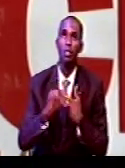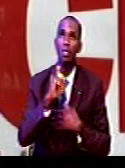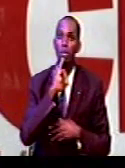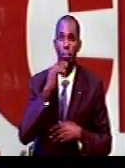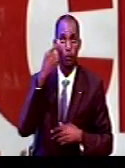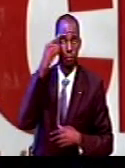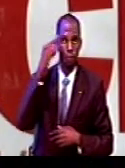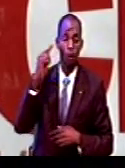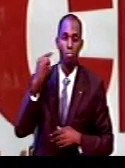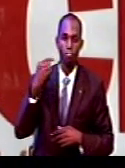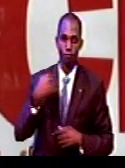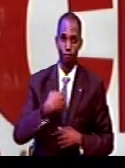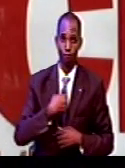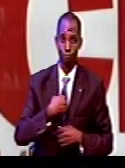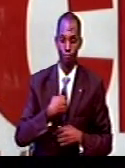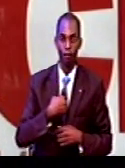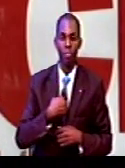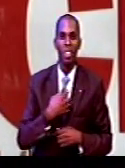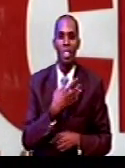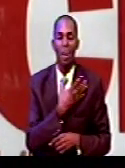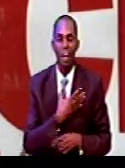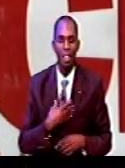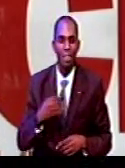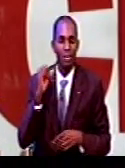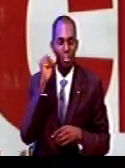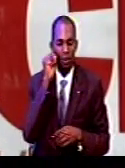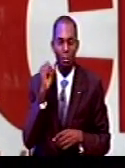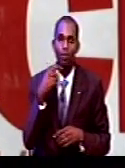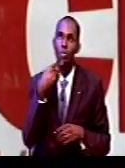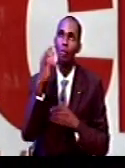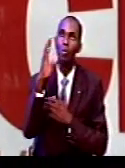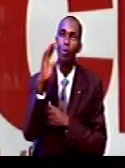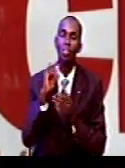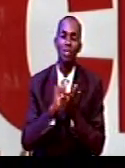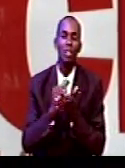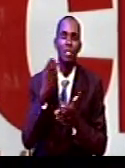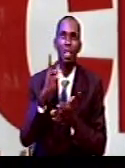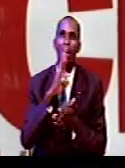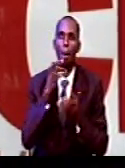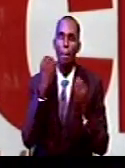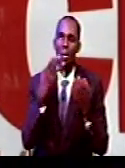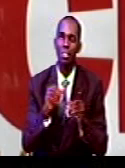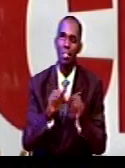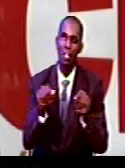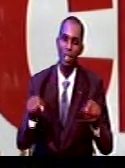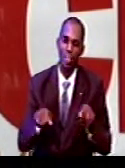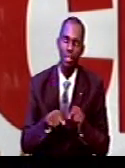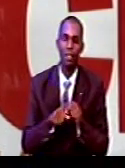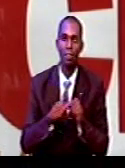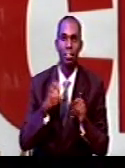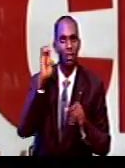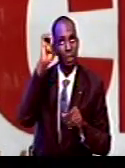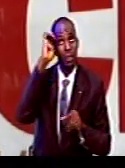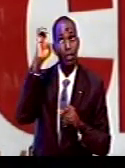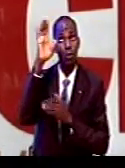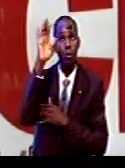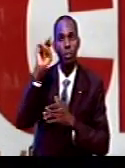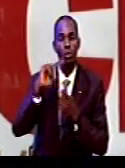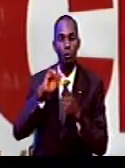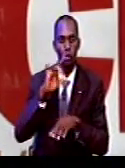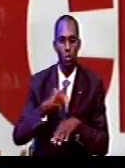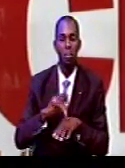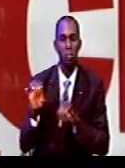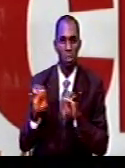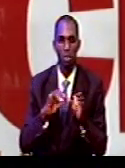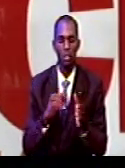this crusade is for me. So I told God that I need many areas in my life He need to touch. By